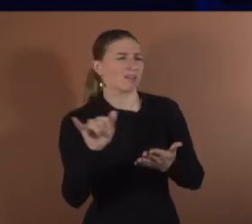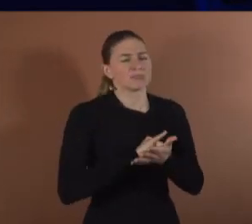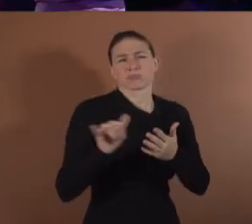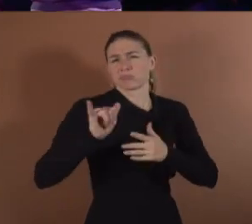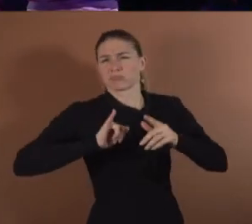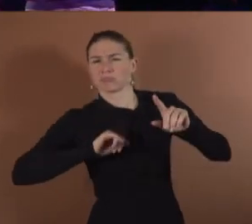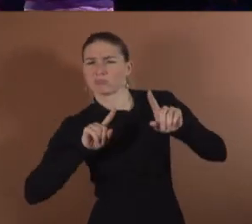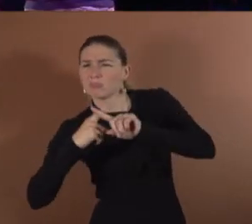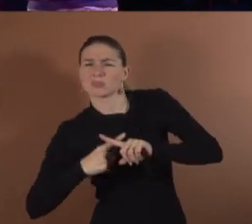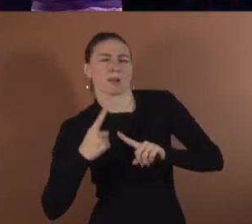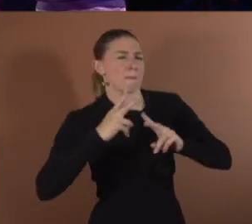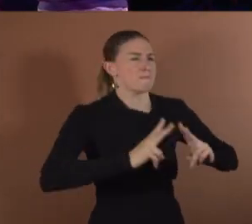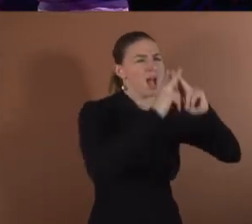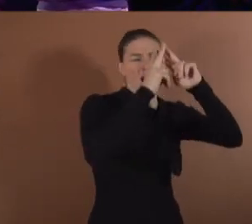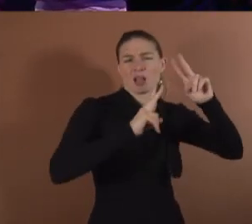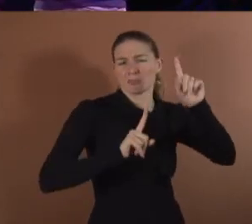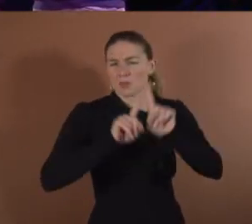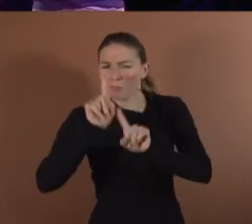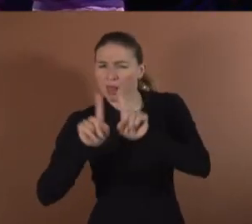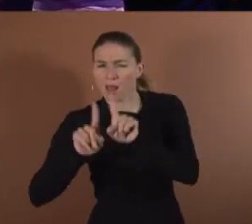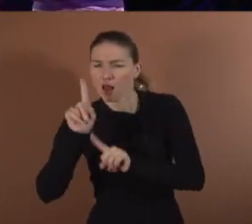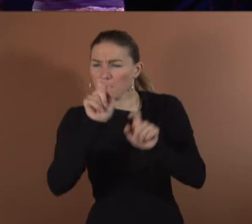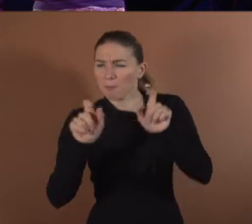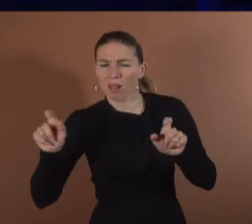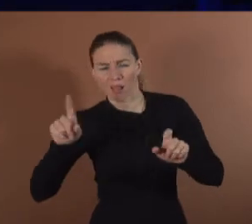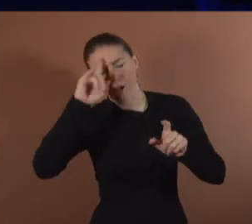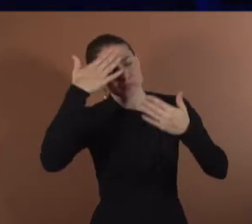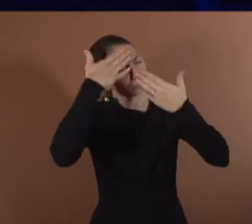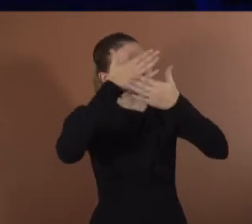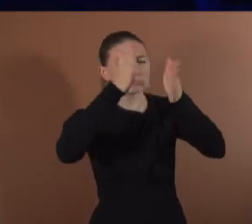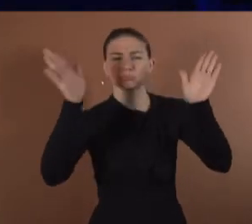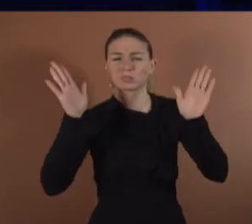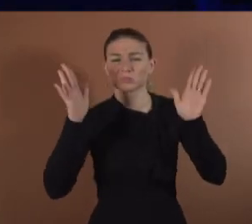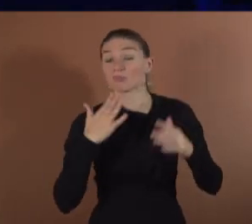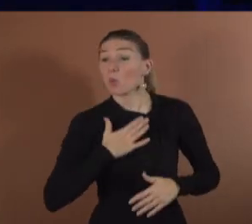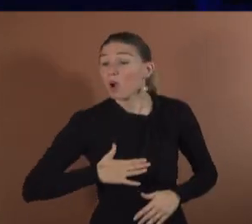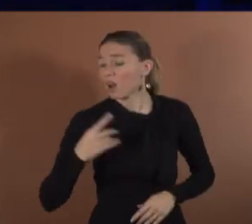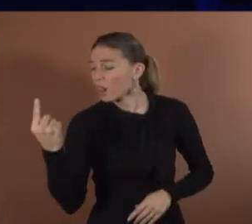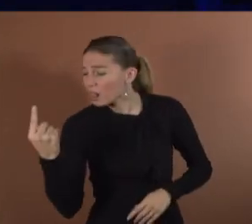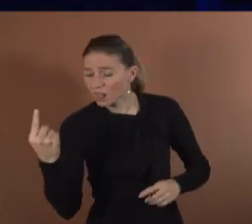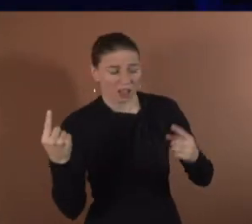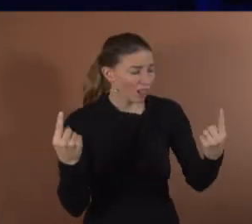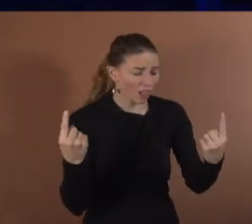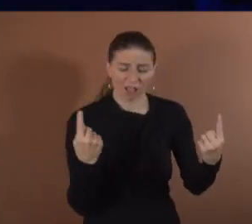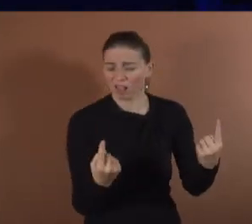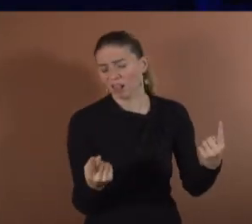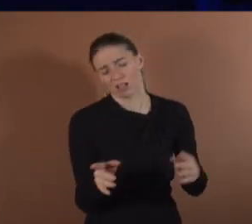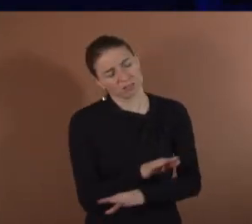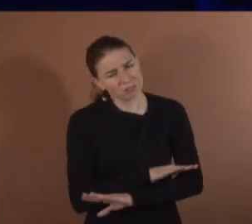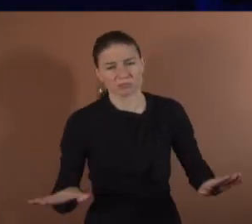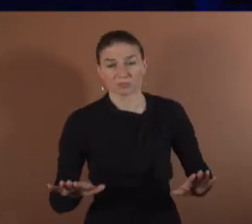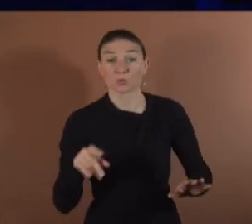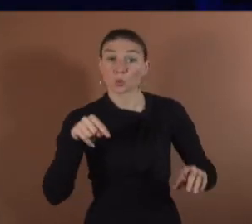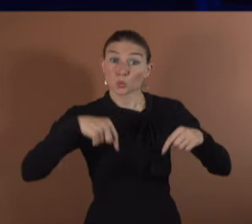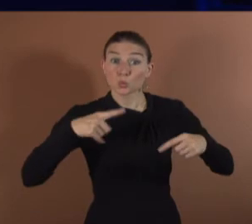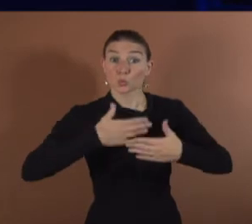citizens, who really, really want to do something to produce some change and don't want to be alone any longer. So today, right now, TEDx